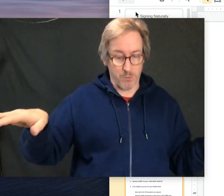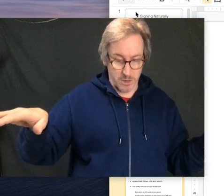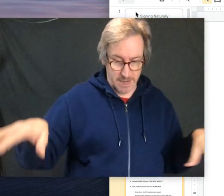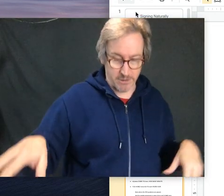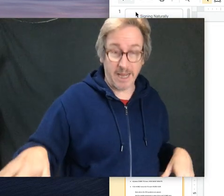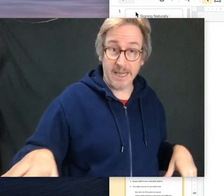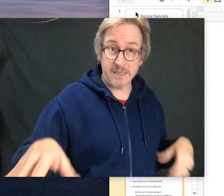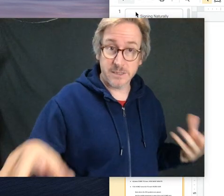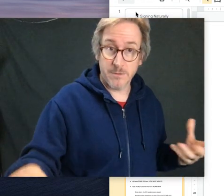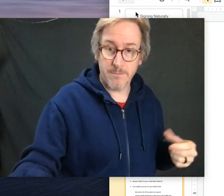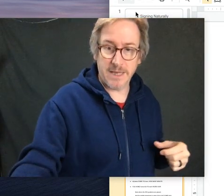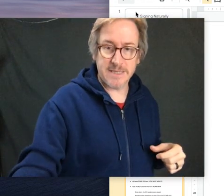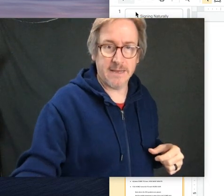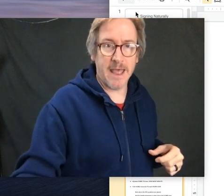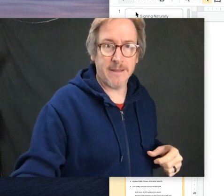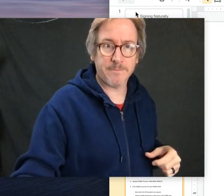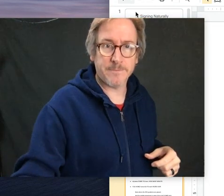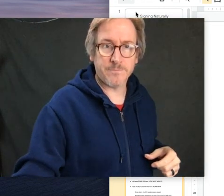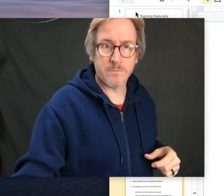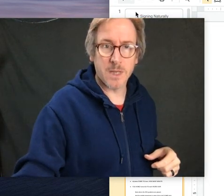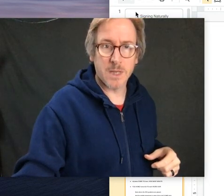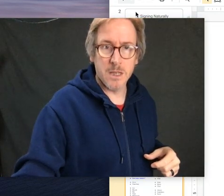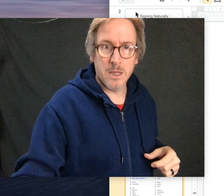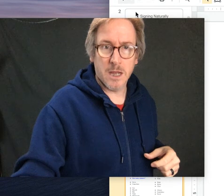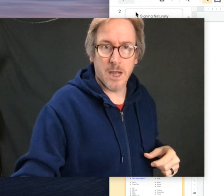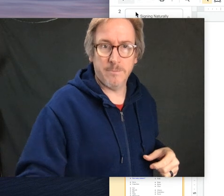up where an area is, maintain that.